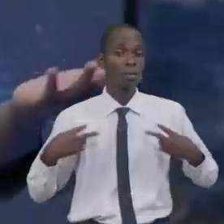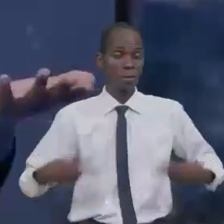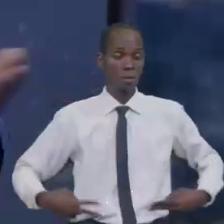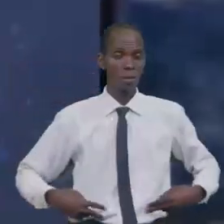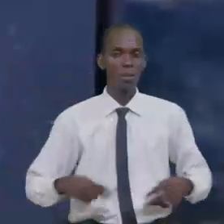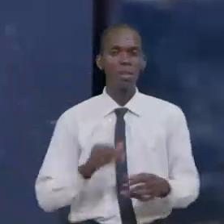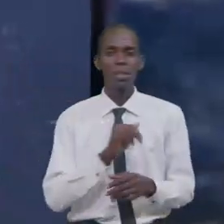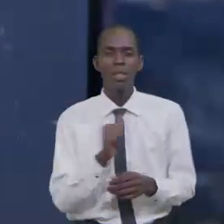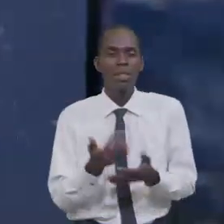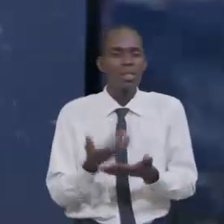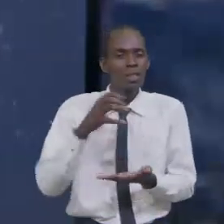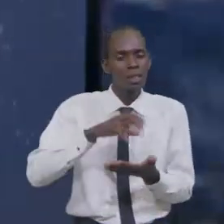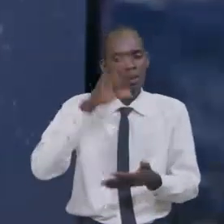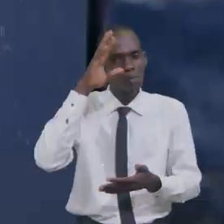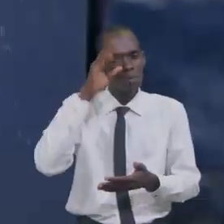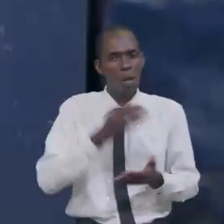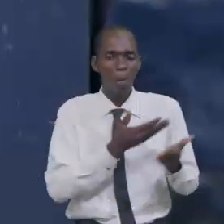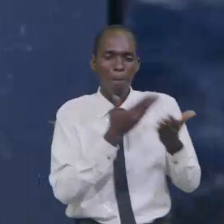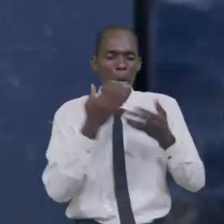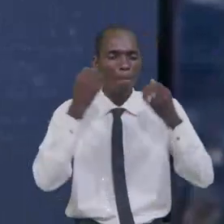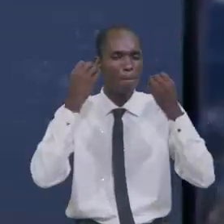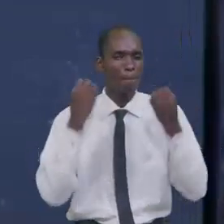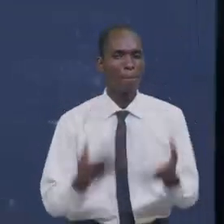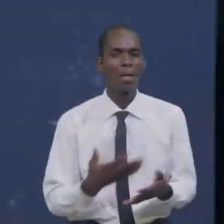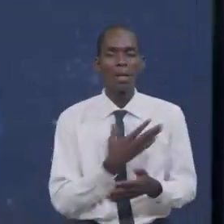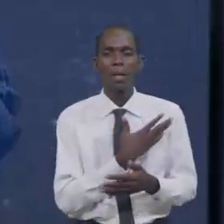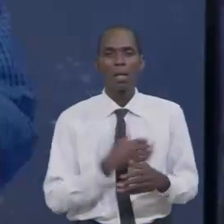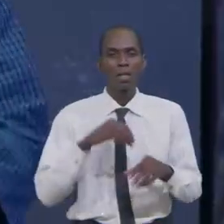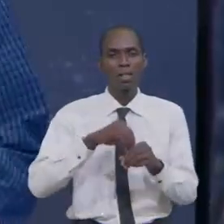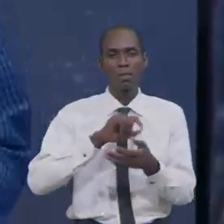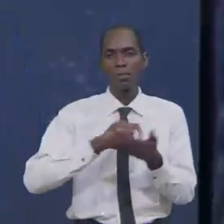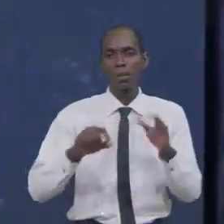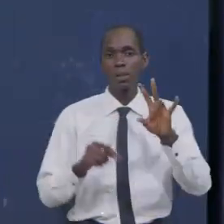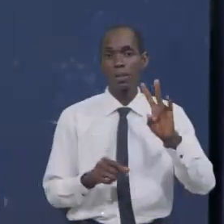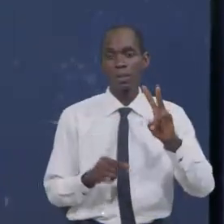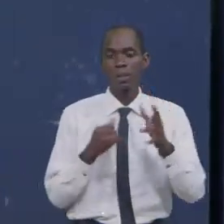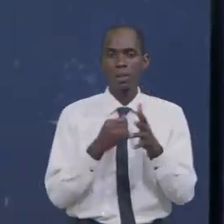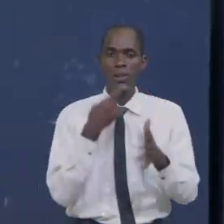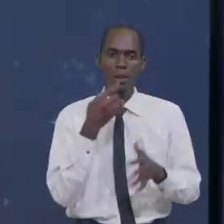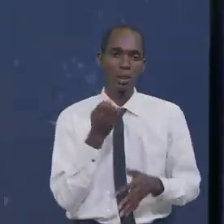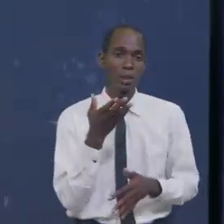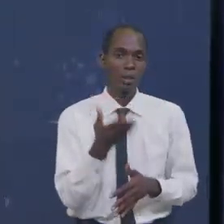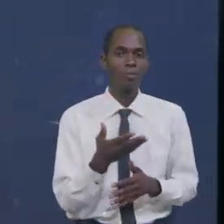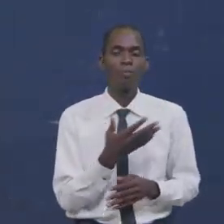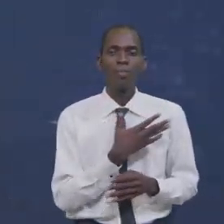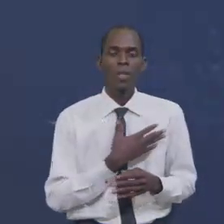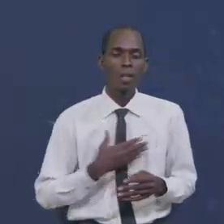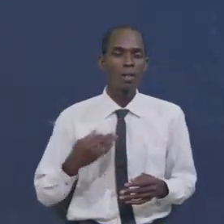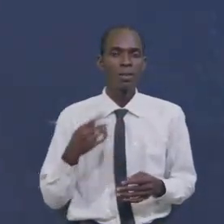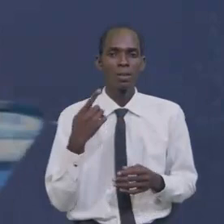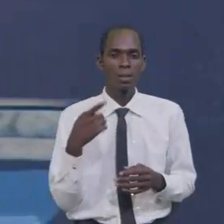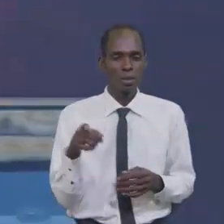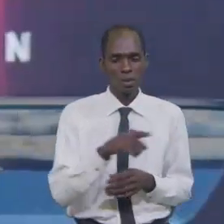man, brought forth plentifully. And then in verse 17, it says, and he thought